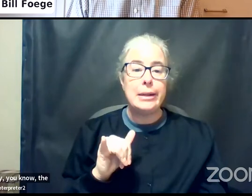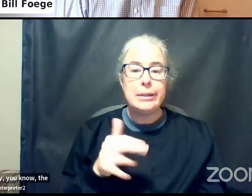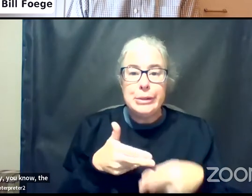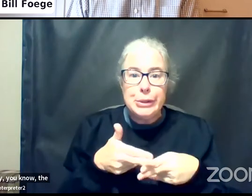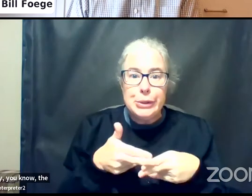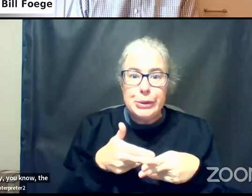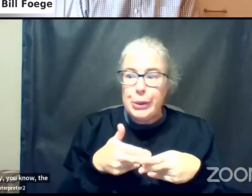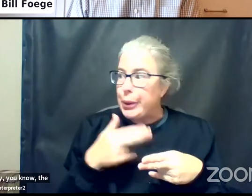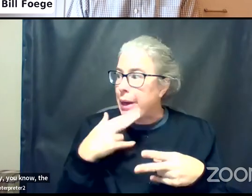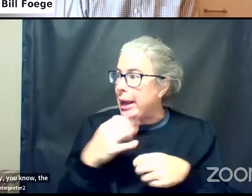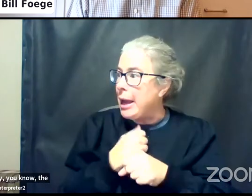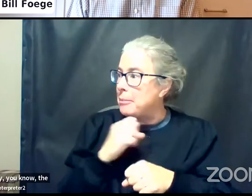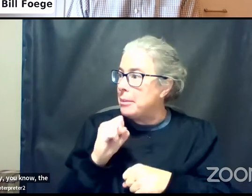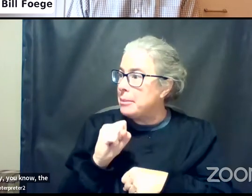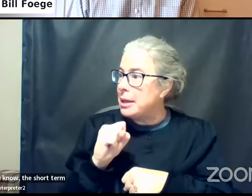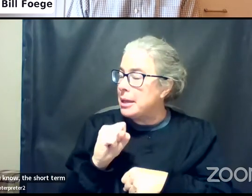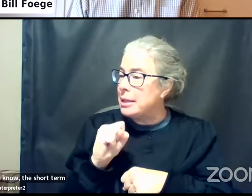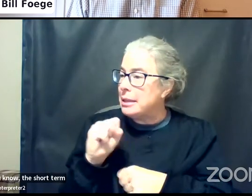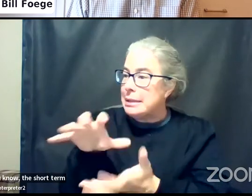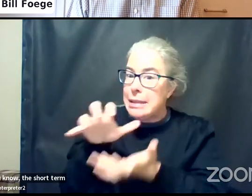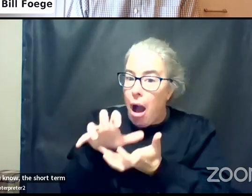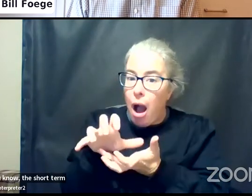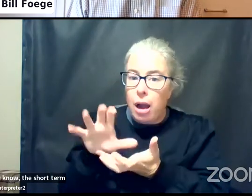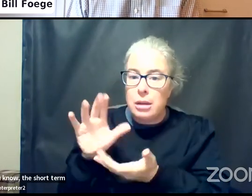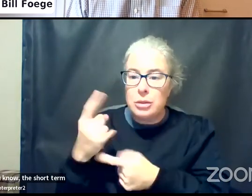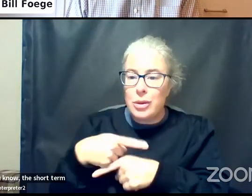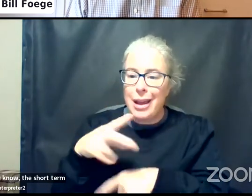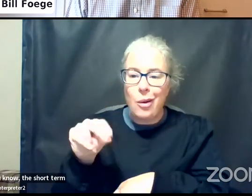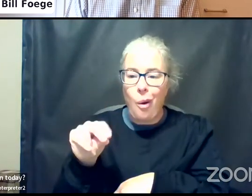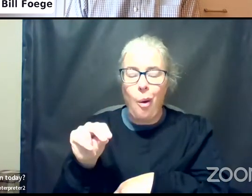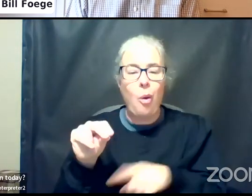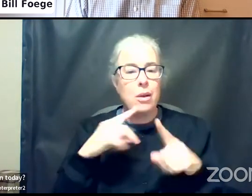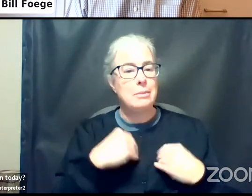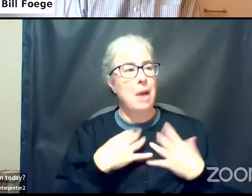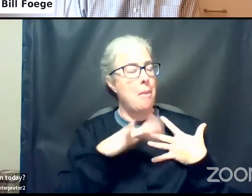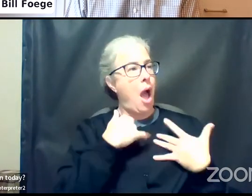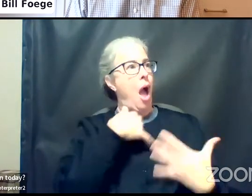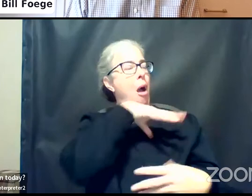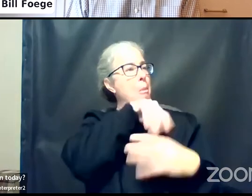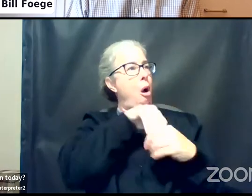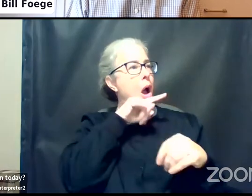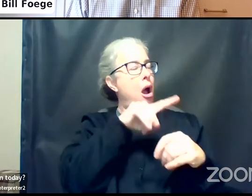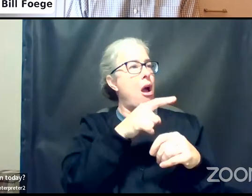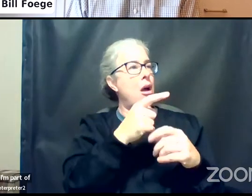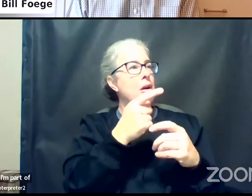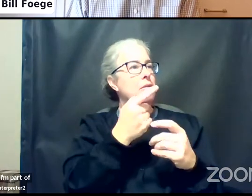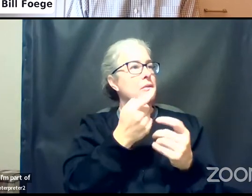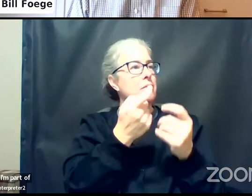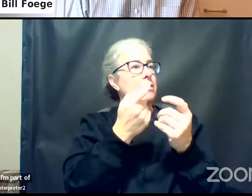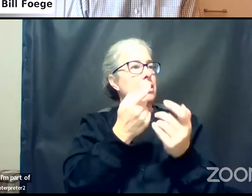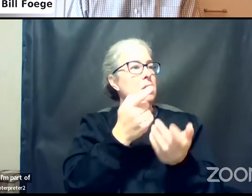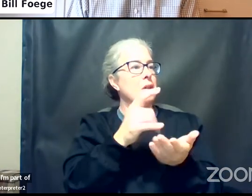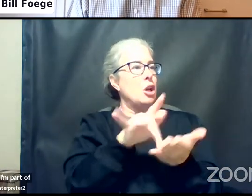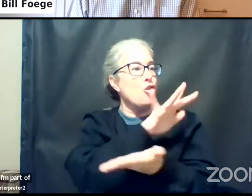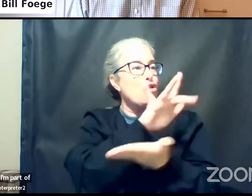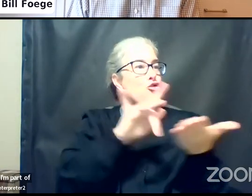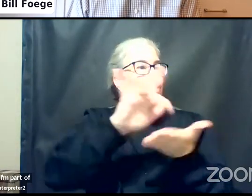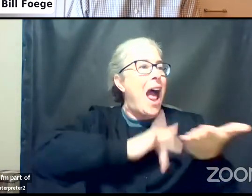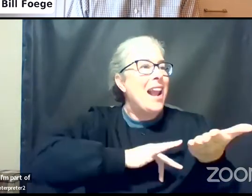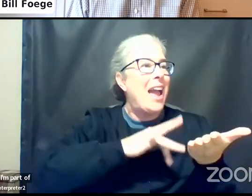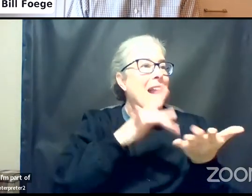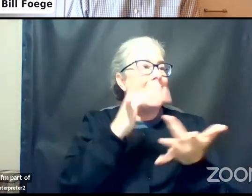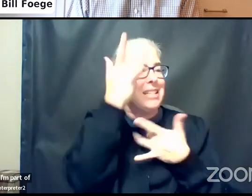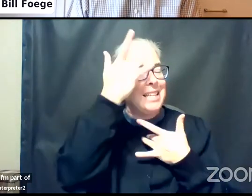did I get my stock in today they get inspired by I'm part of eradicating a disease or stopping a